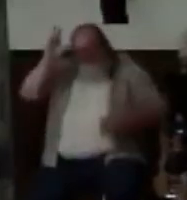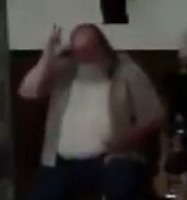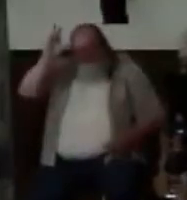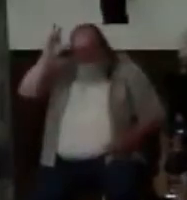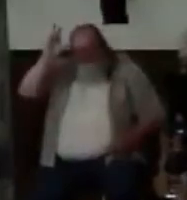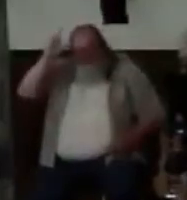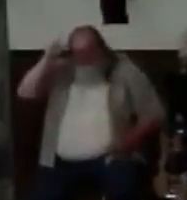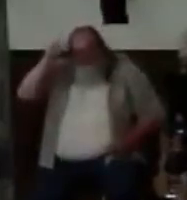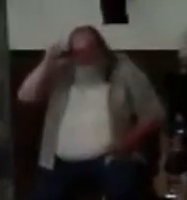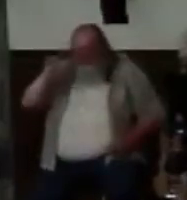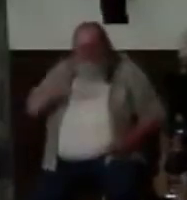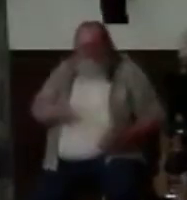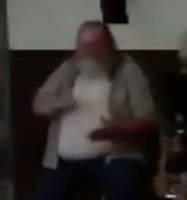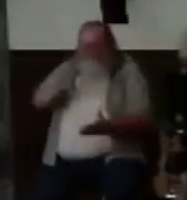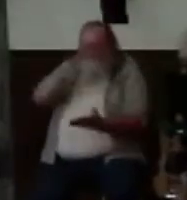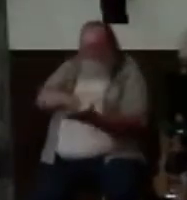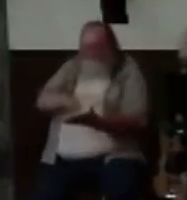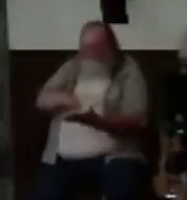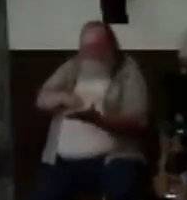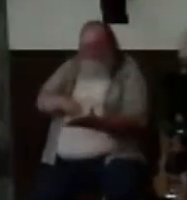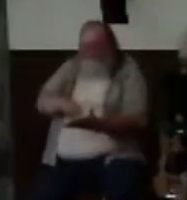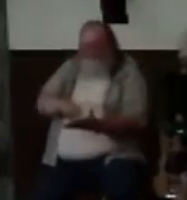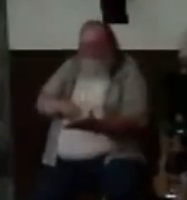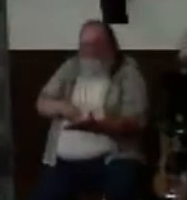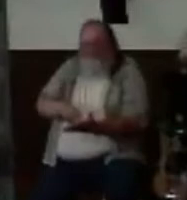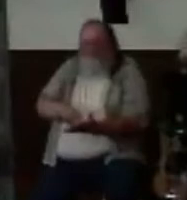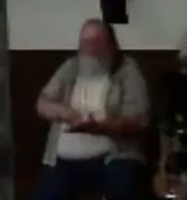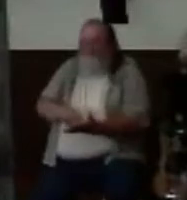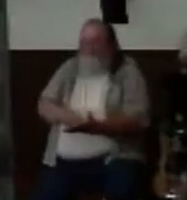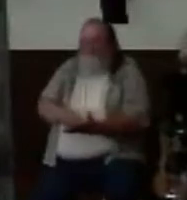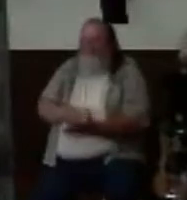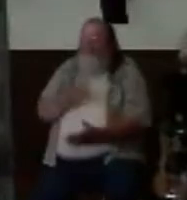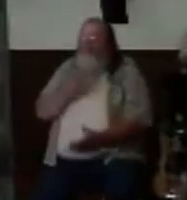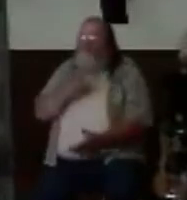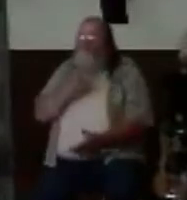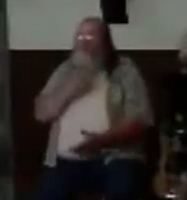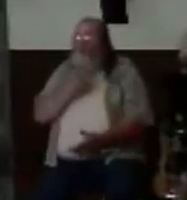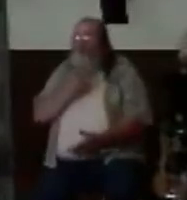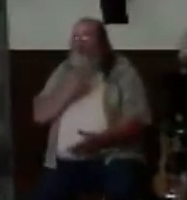taken ground on the illustrations in our children's books.